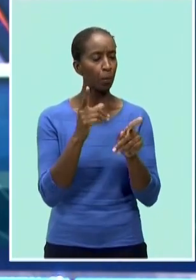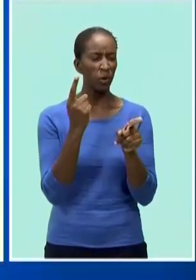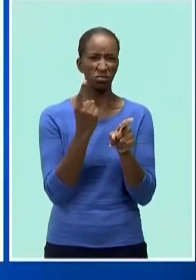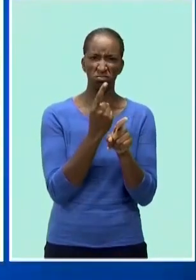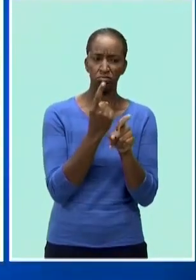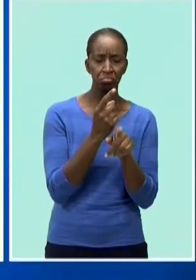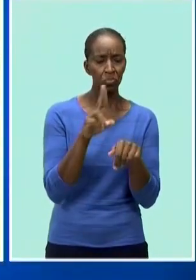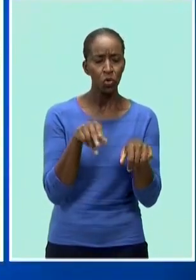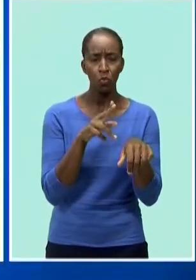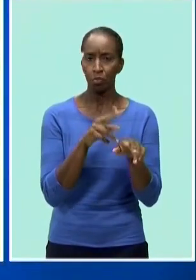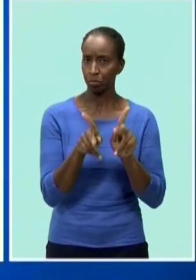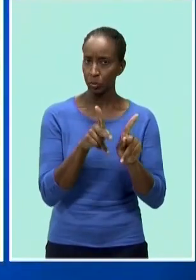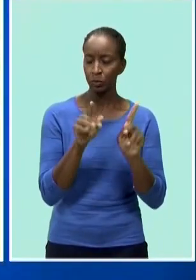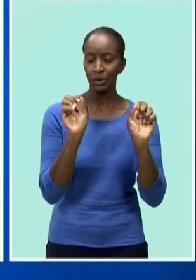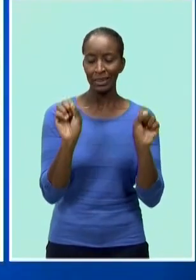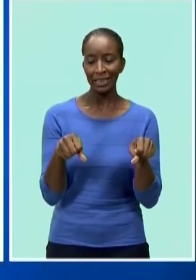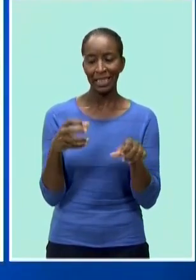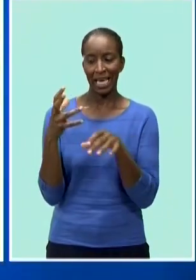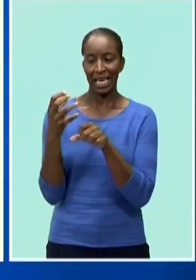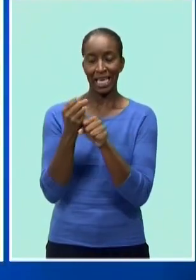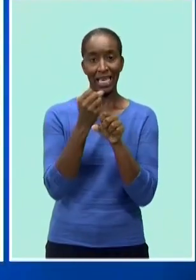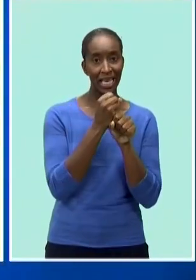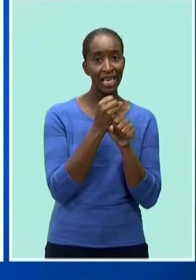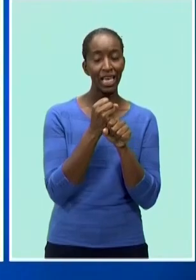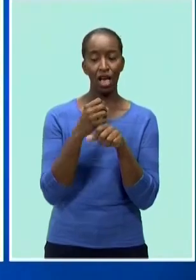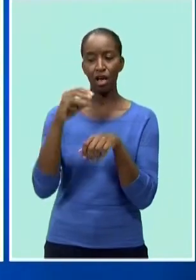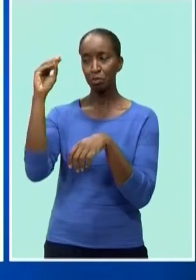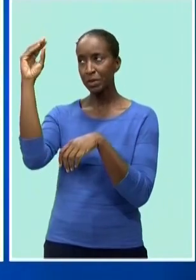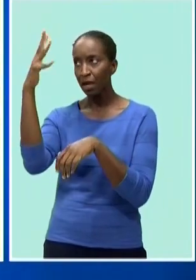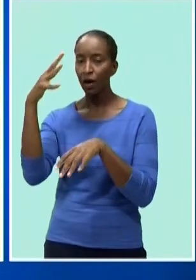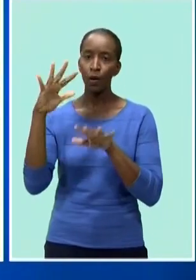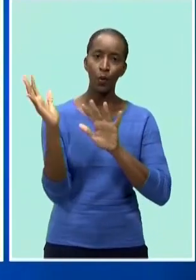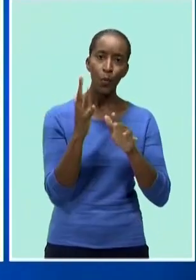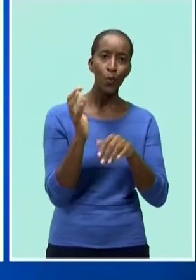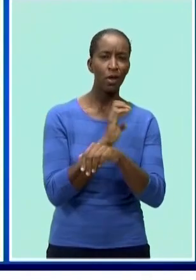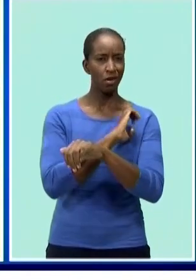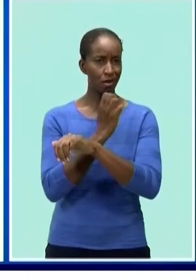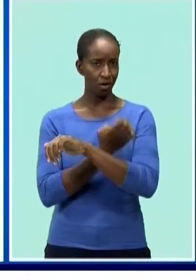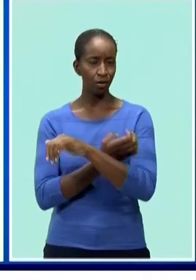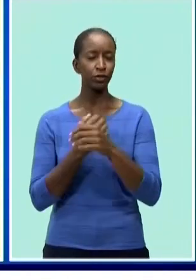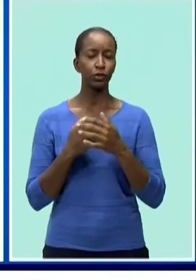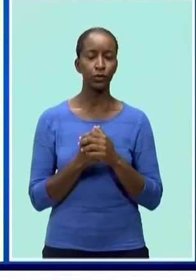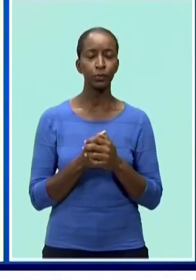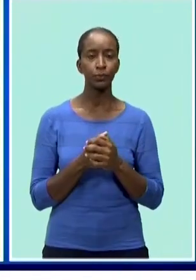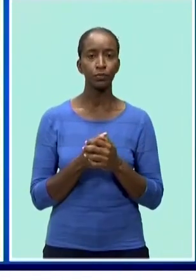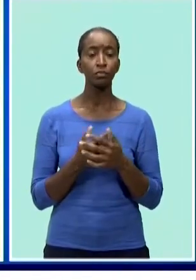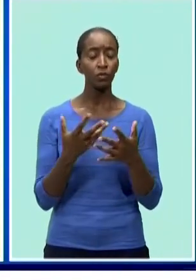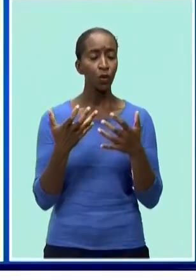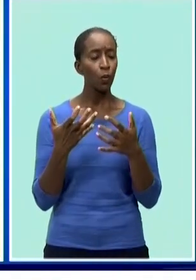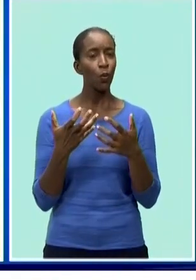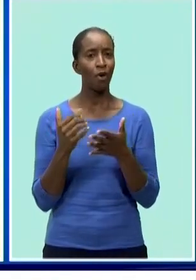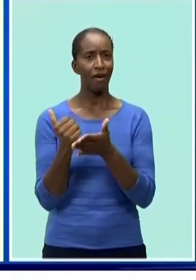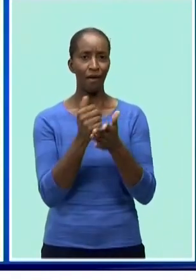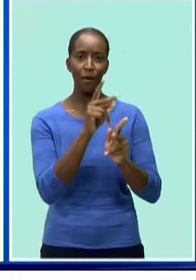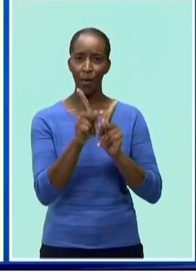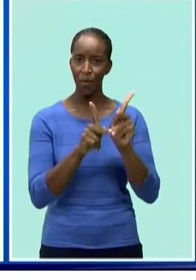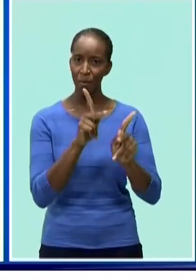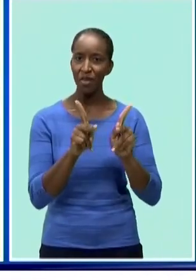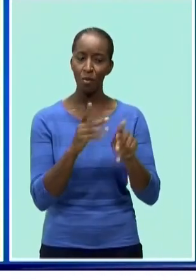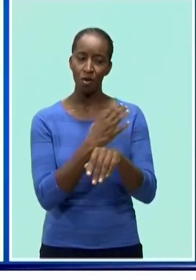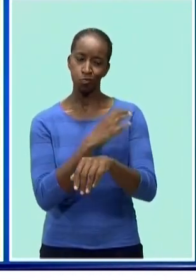to enfranchise people. Renewable energy and renewable energy options are not just going to be for the people who